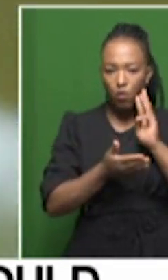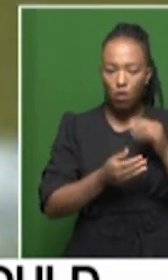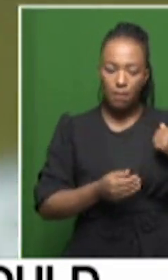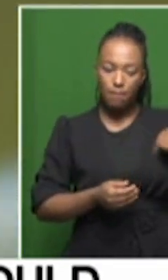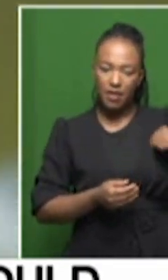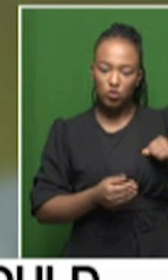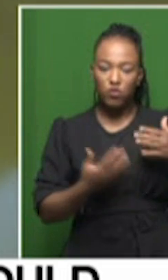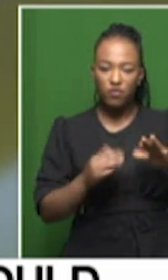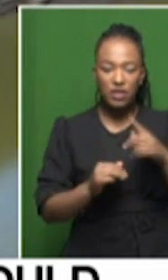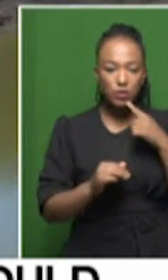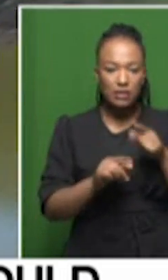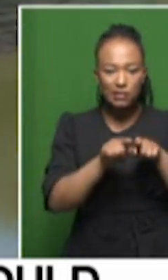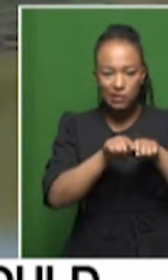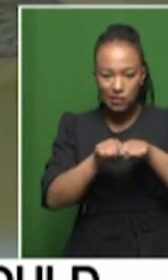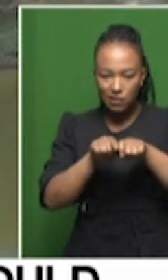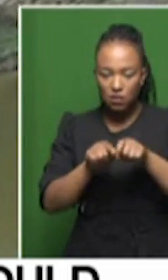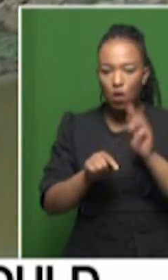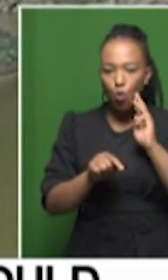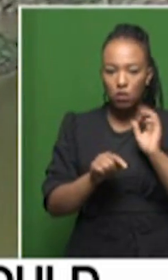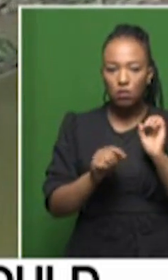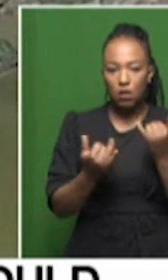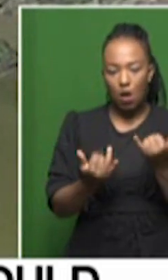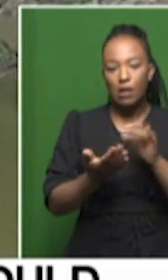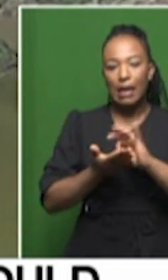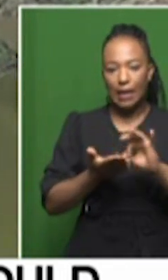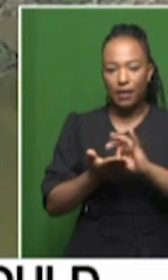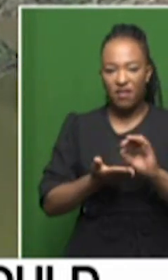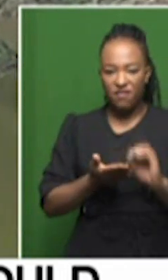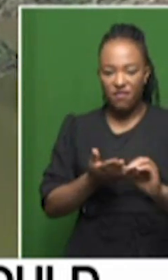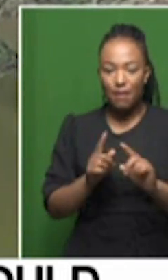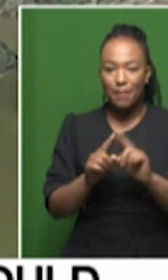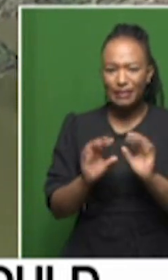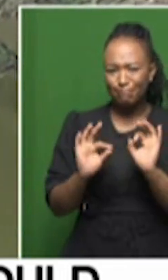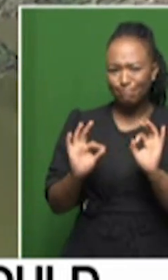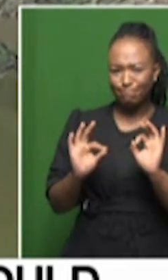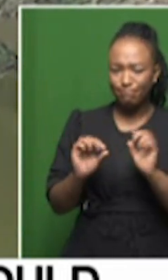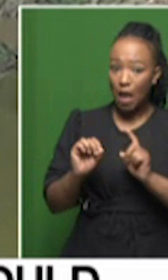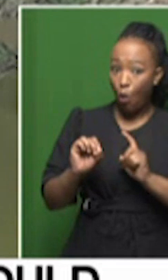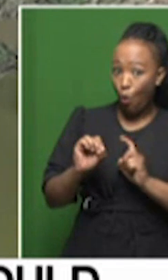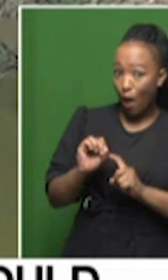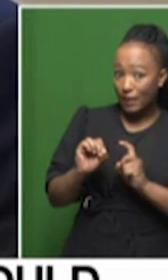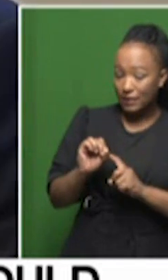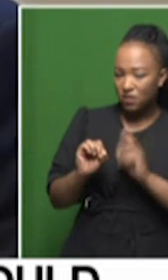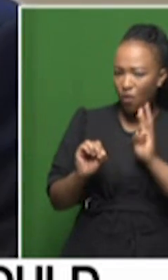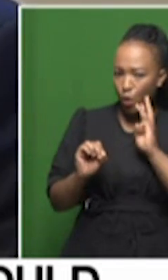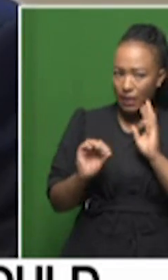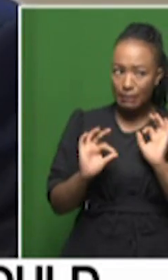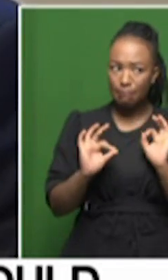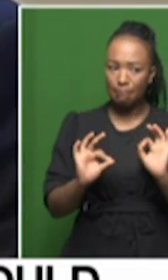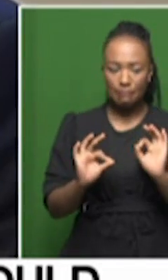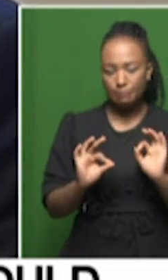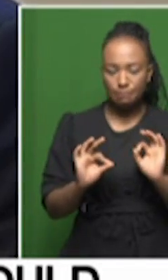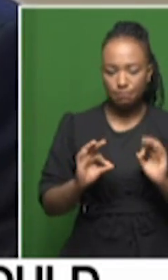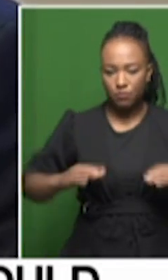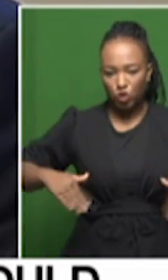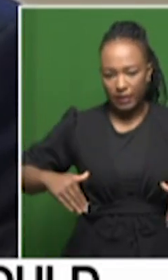the latest tests show the water is free of E-coli, but the quality of the water is still not sufficient. I can confirm that